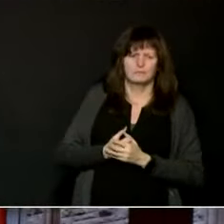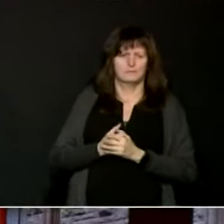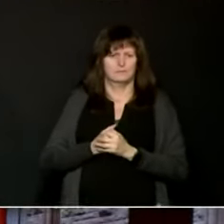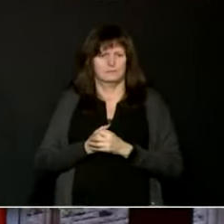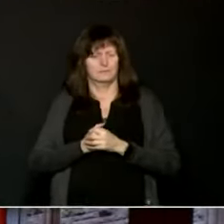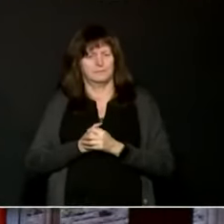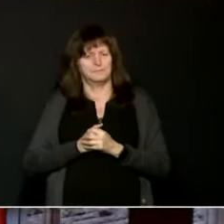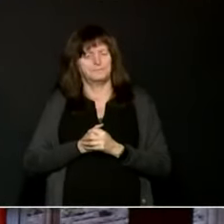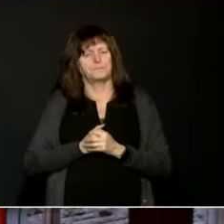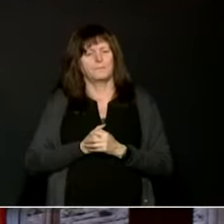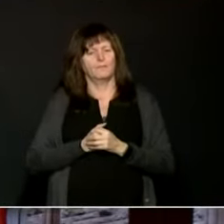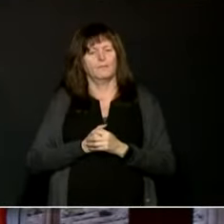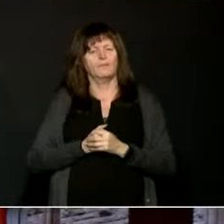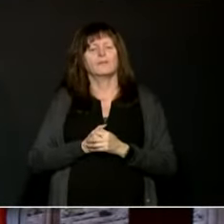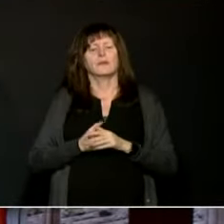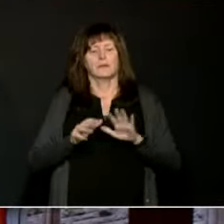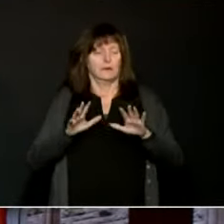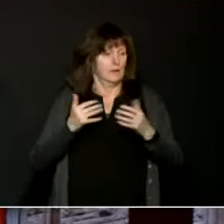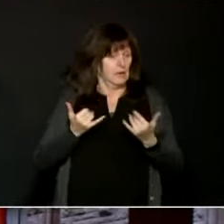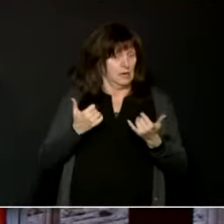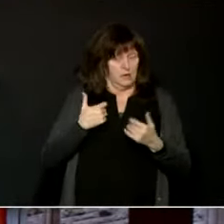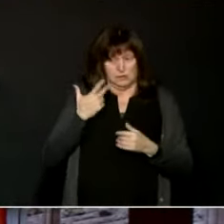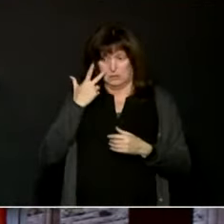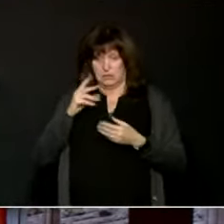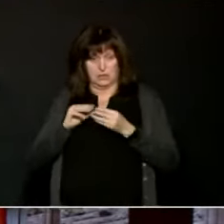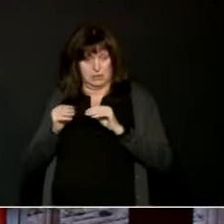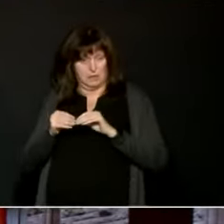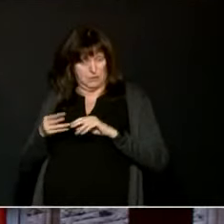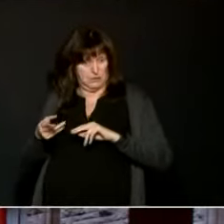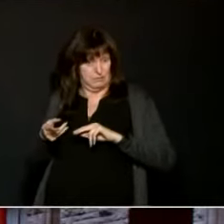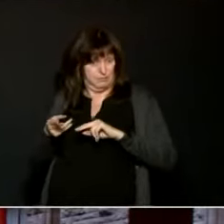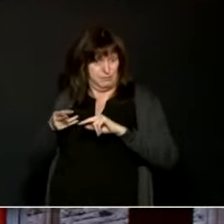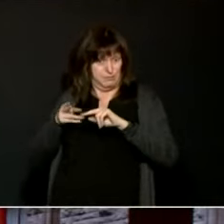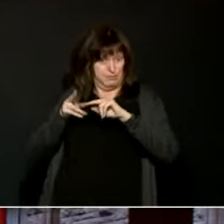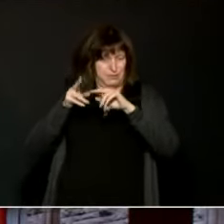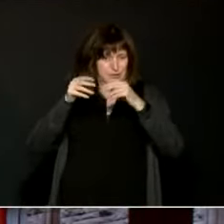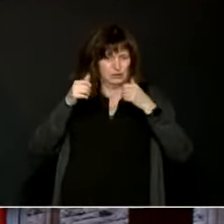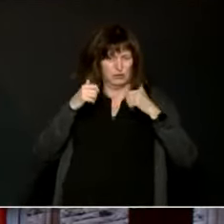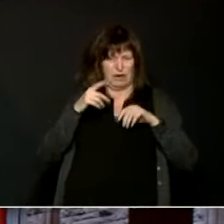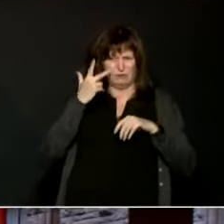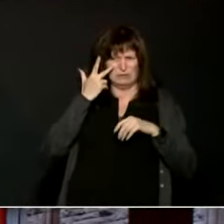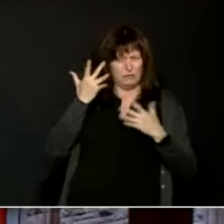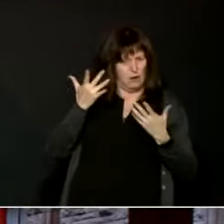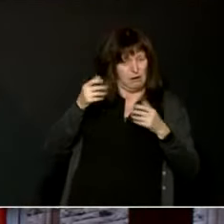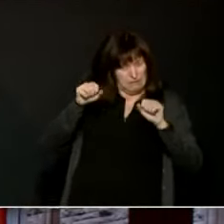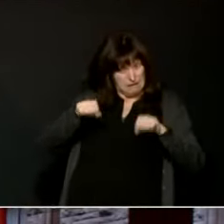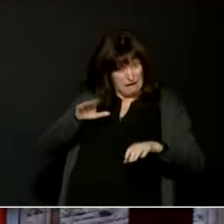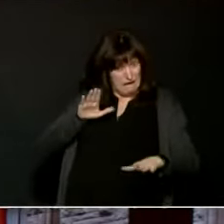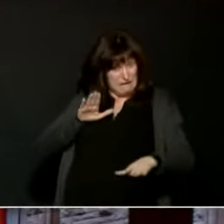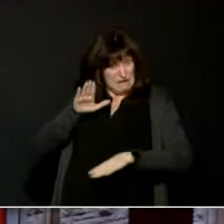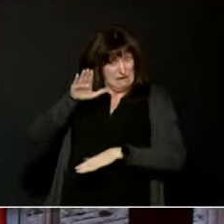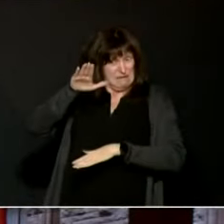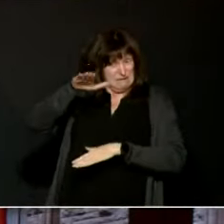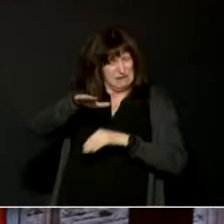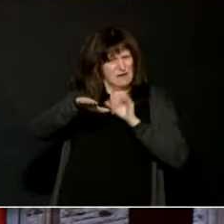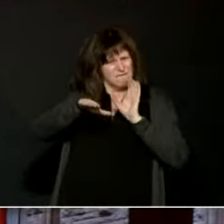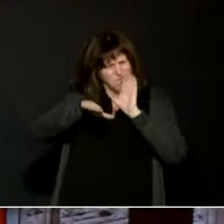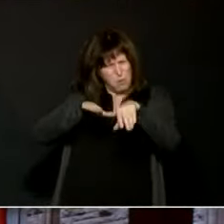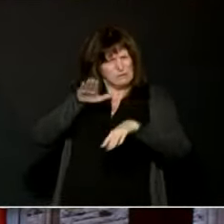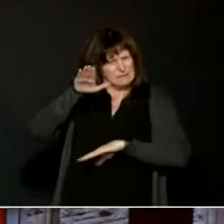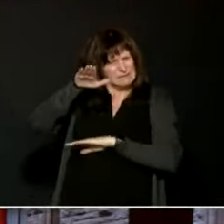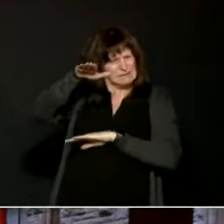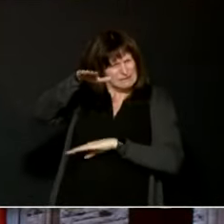We are trying to see if we can bend the curve at all. The April break, as you allude to, is still 2 or 3 weeks